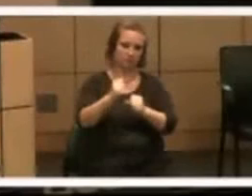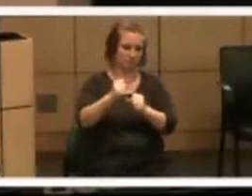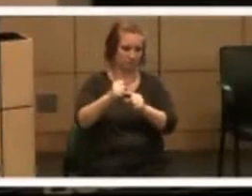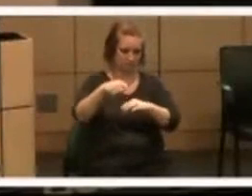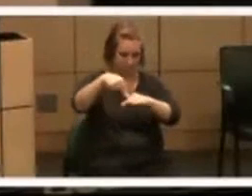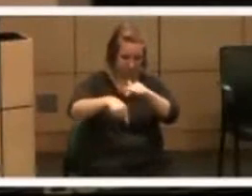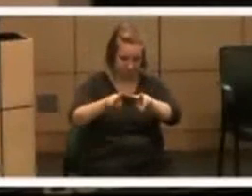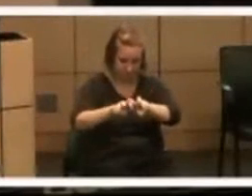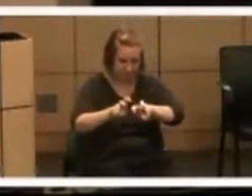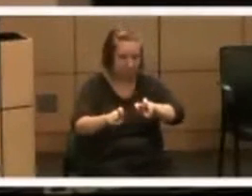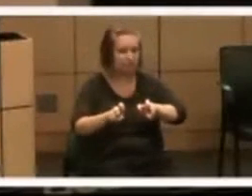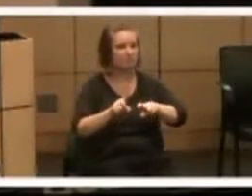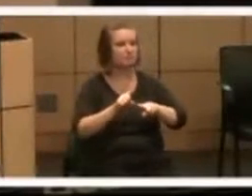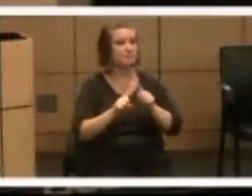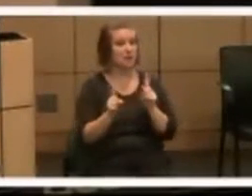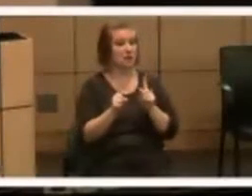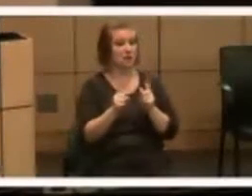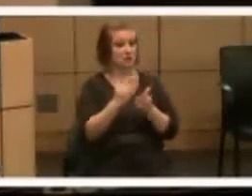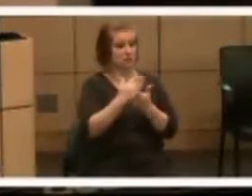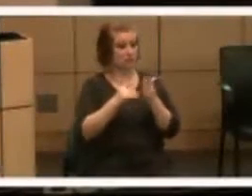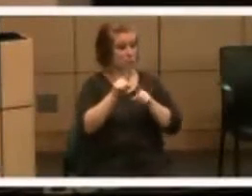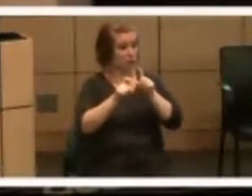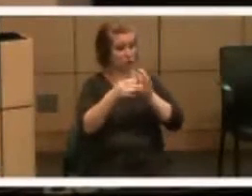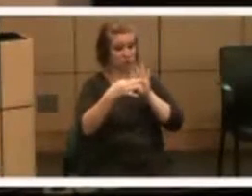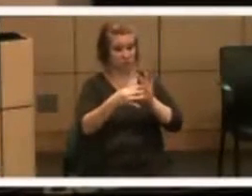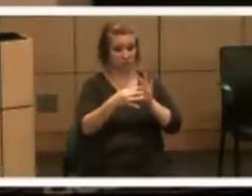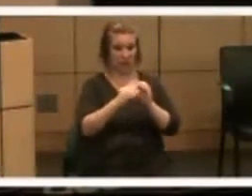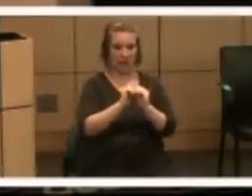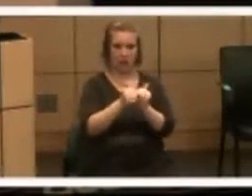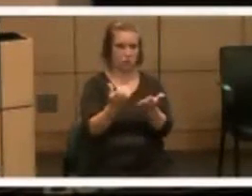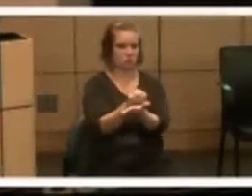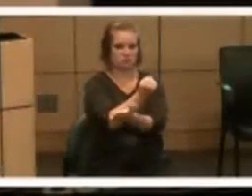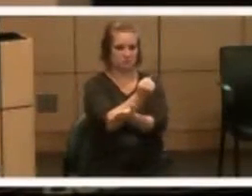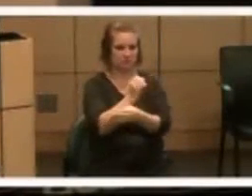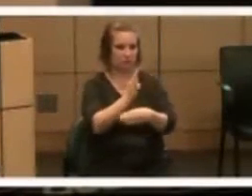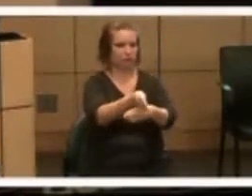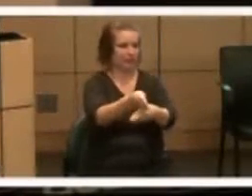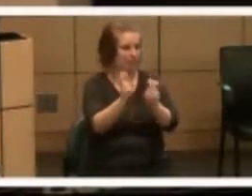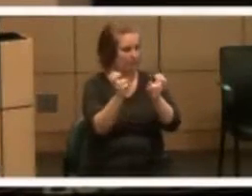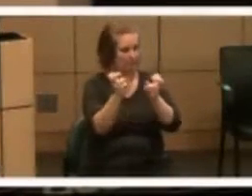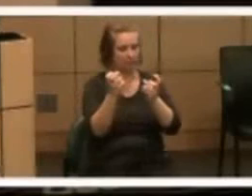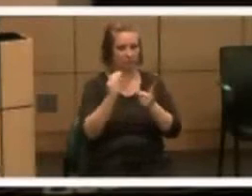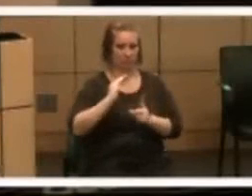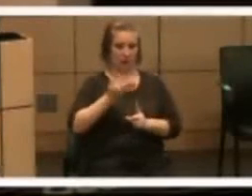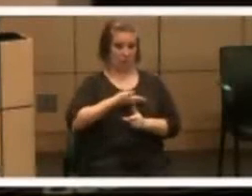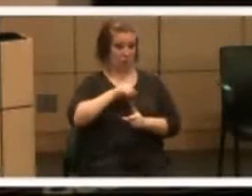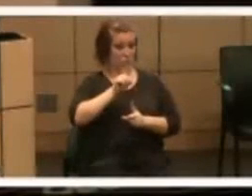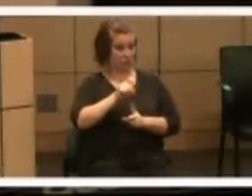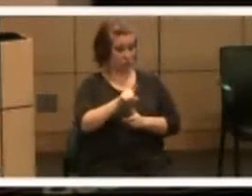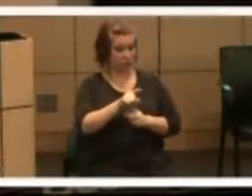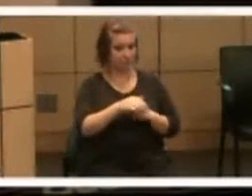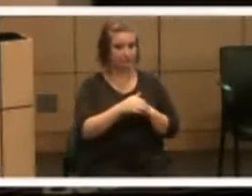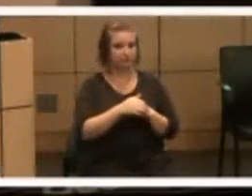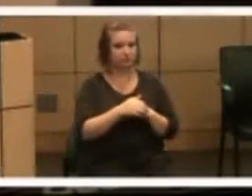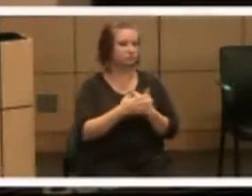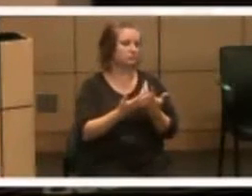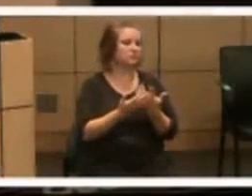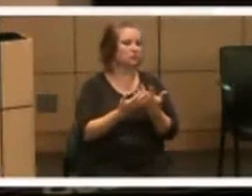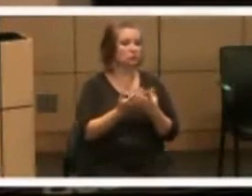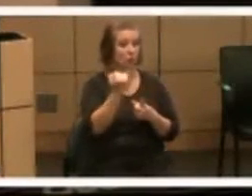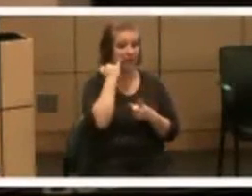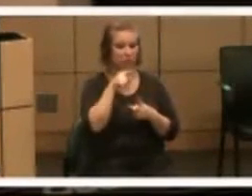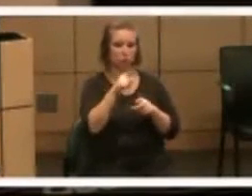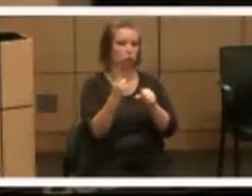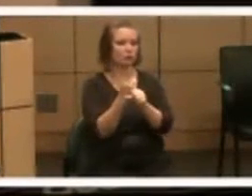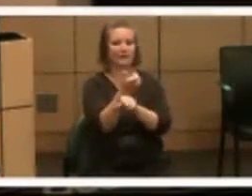know, some of the questions with regards to intervention that we're interested in really get at the idea. So by doing any of these